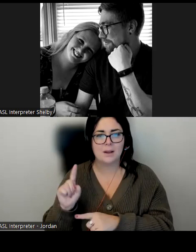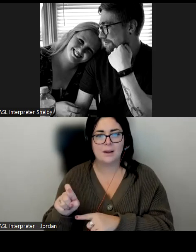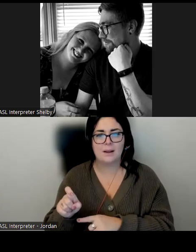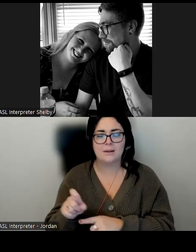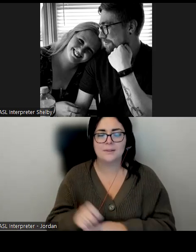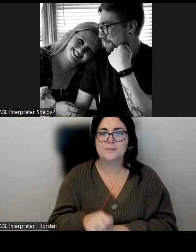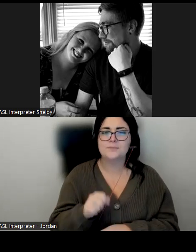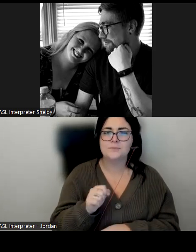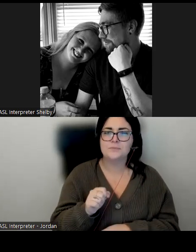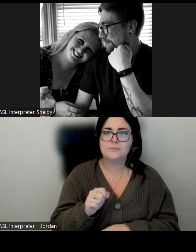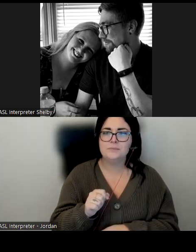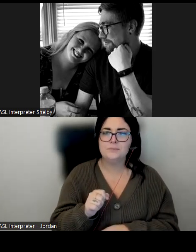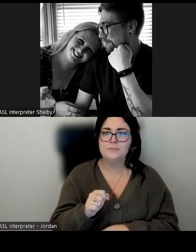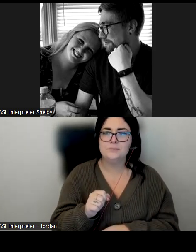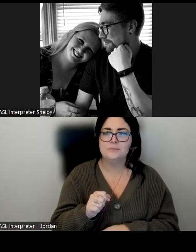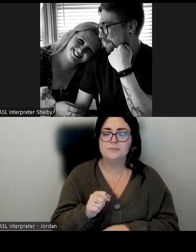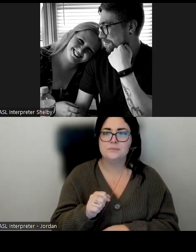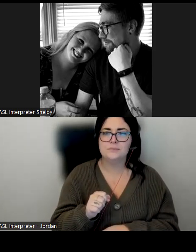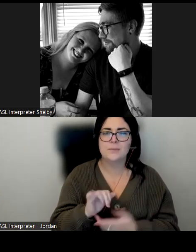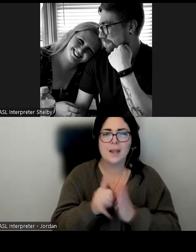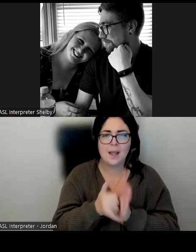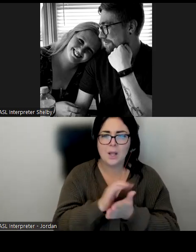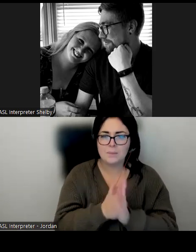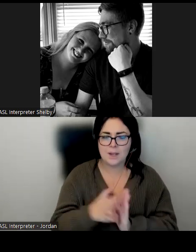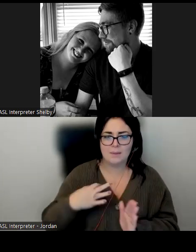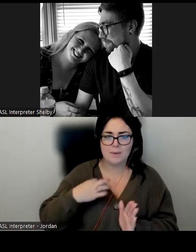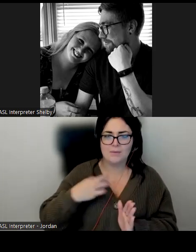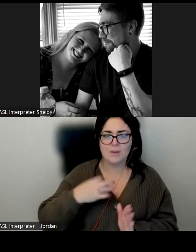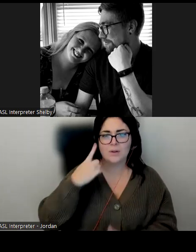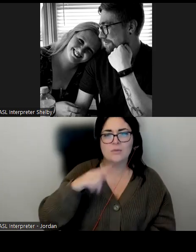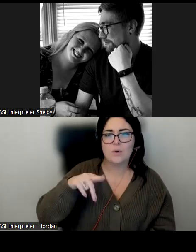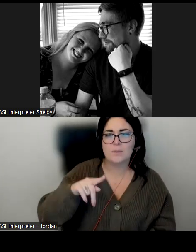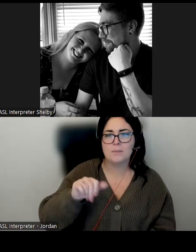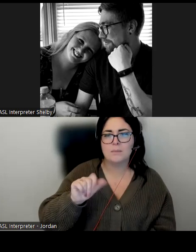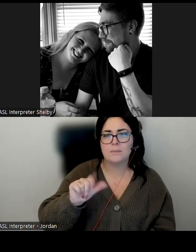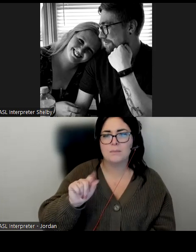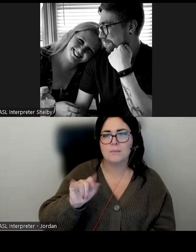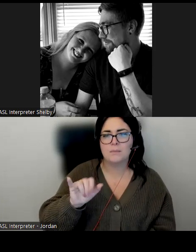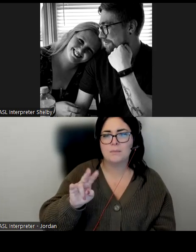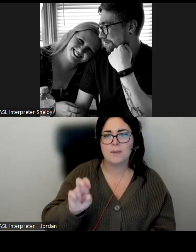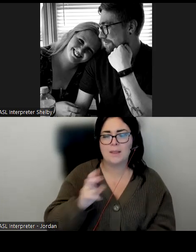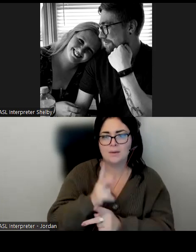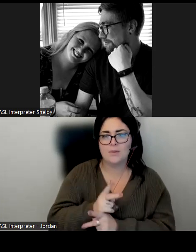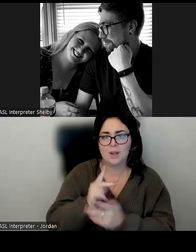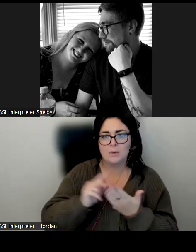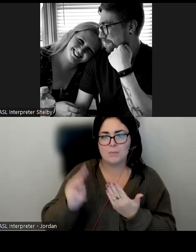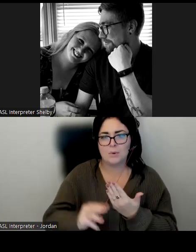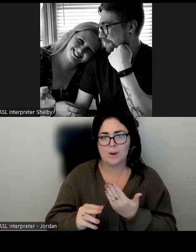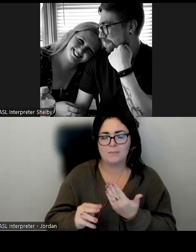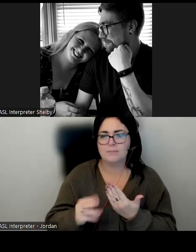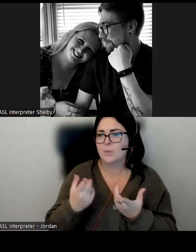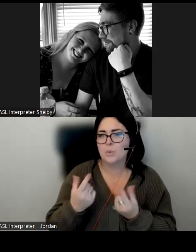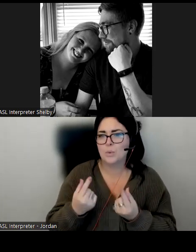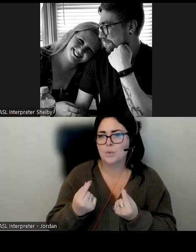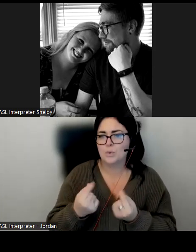What are the steps to become a volunteer with the palliative care program? So it doesn't actually say